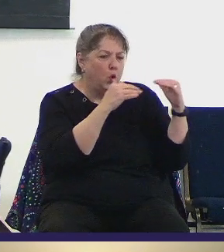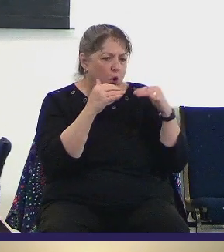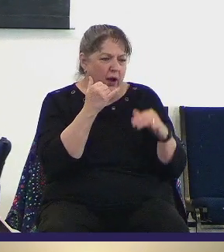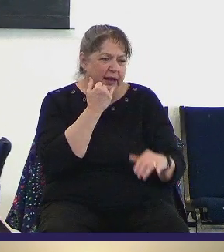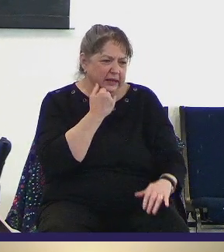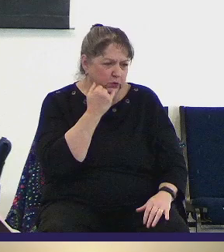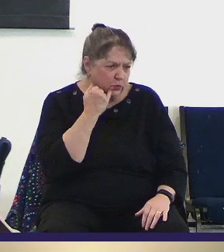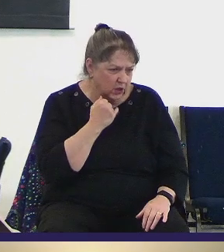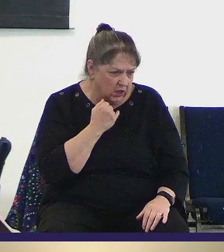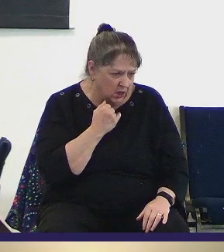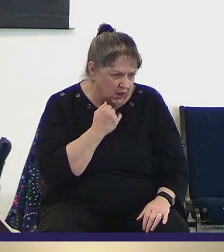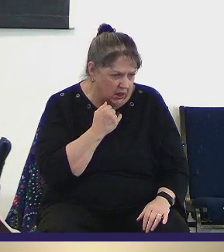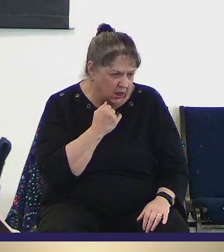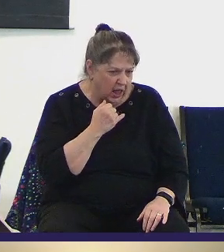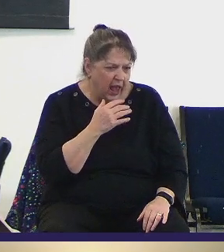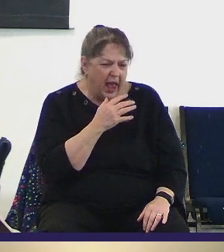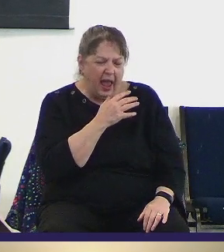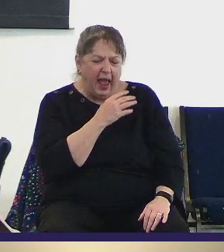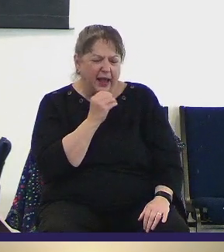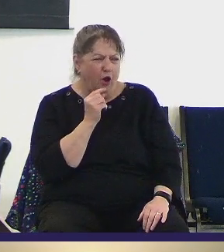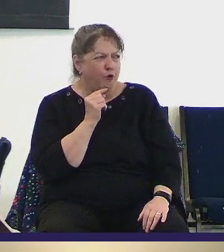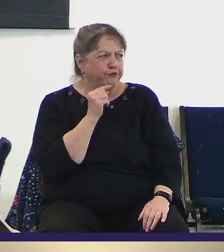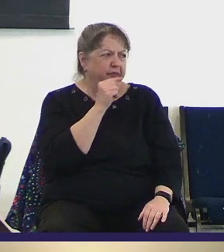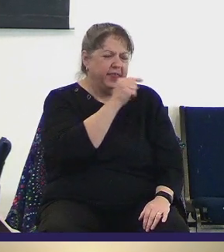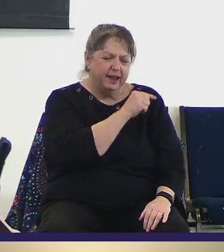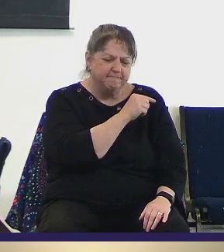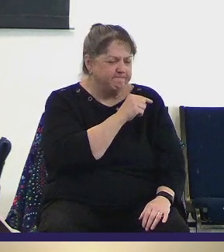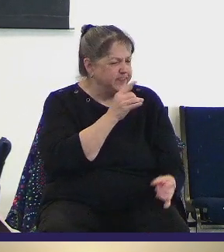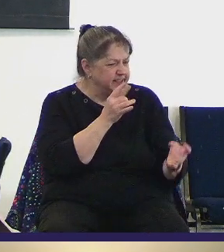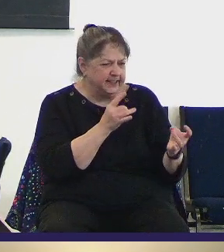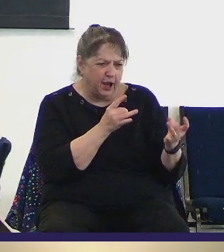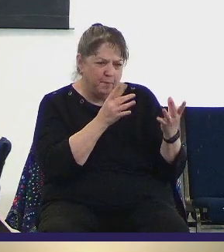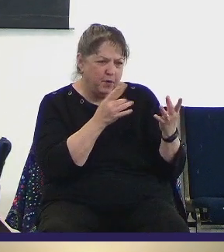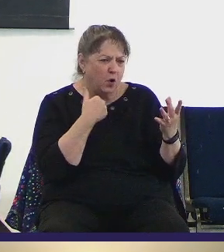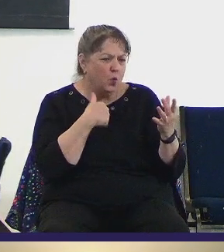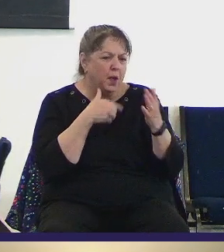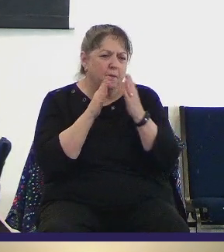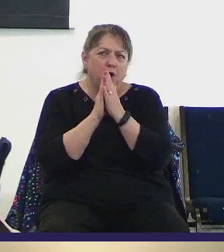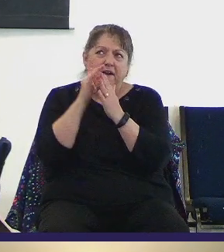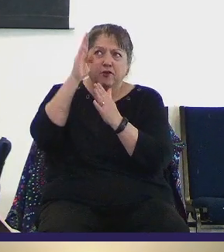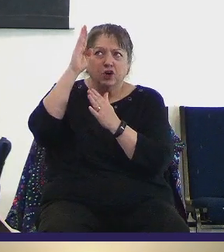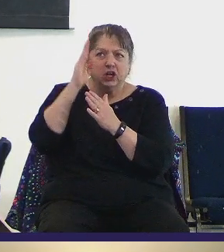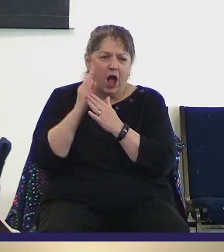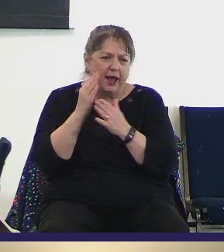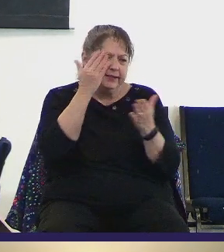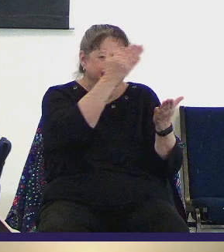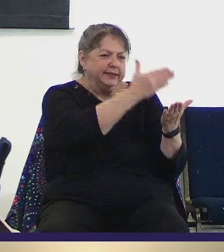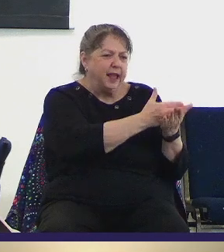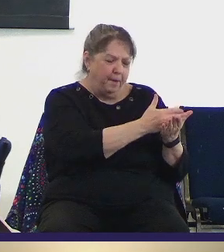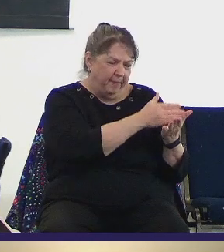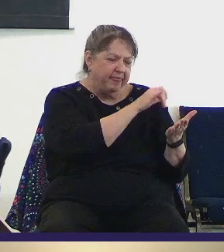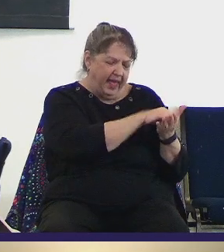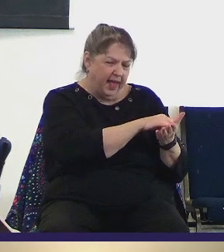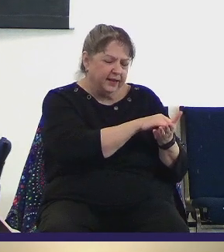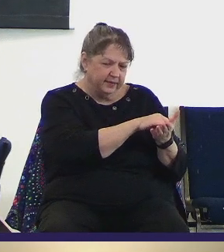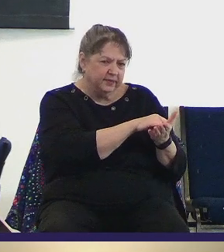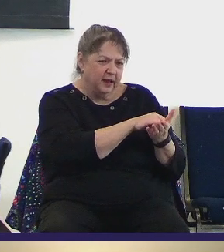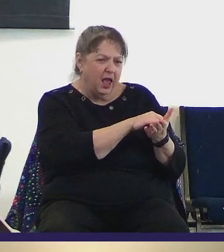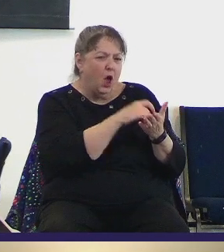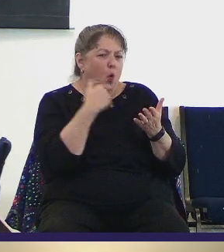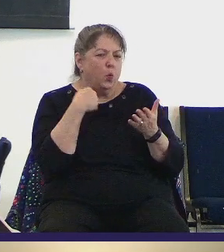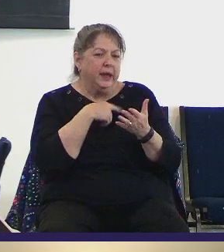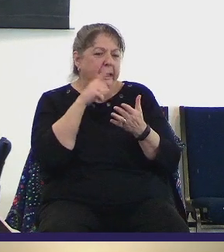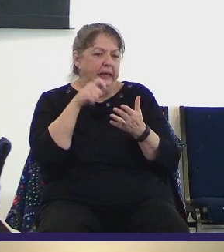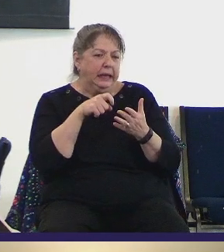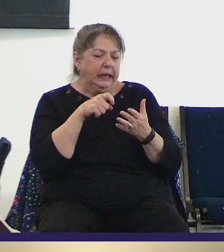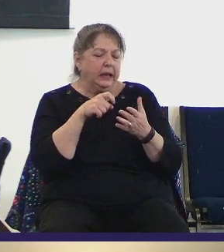the weapons of our warfare are not carnal, but they're mighty through God to the pulling down of strongholds. And so we need to pray this spiritual intervention. That's what we